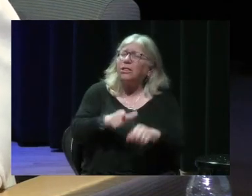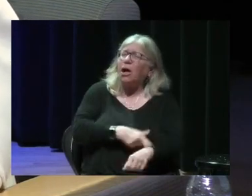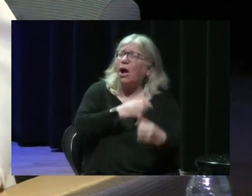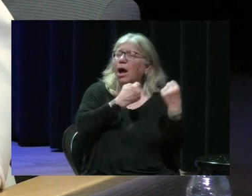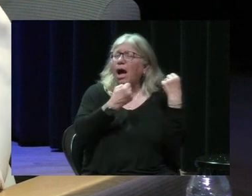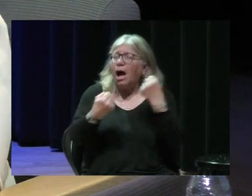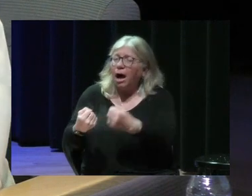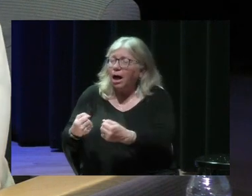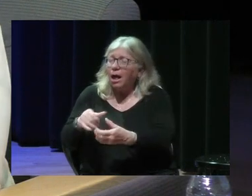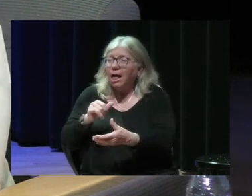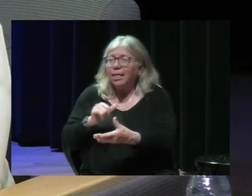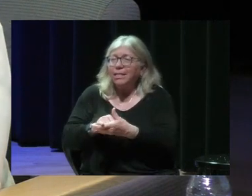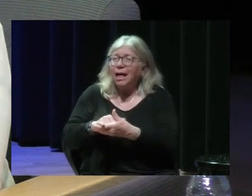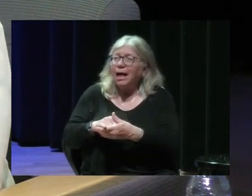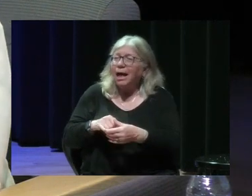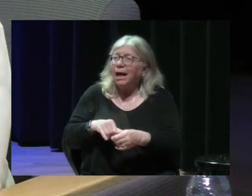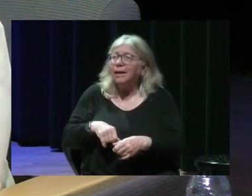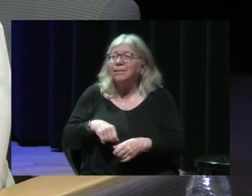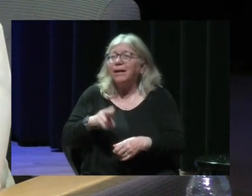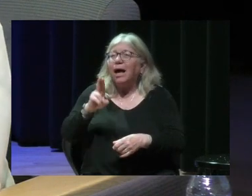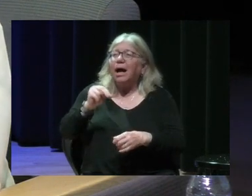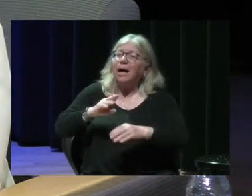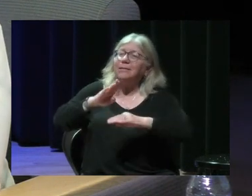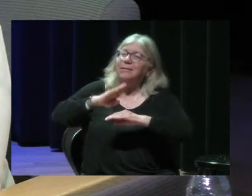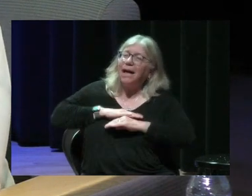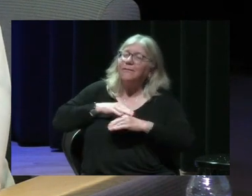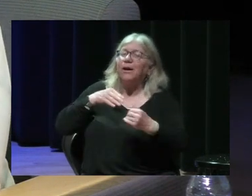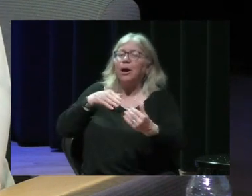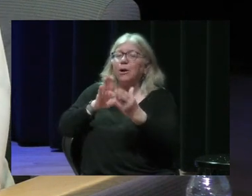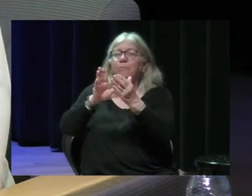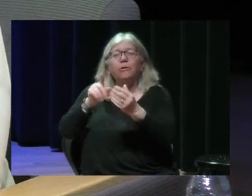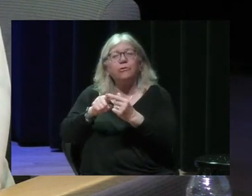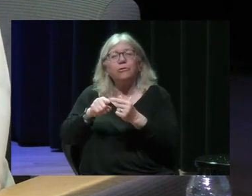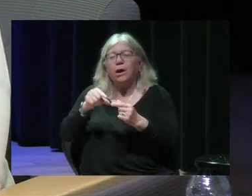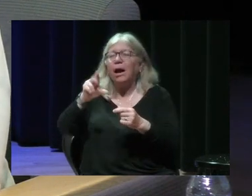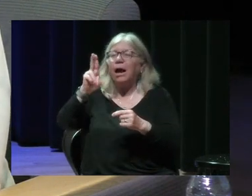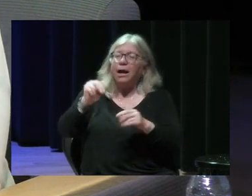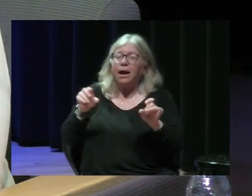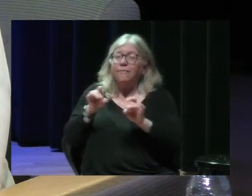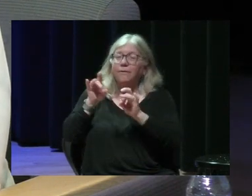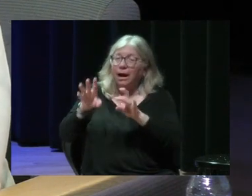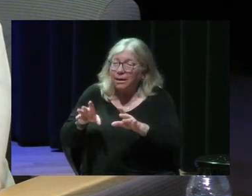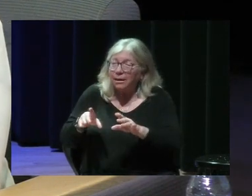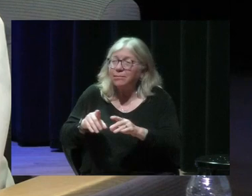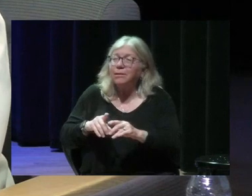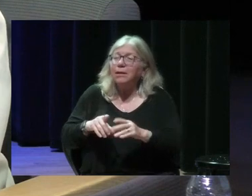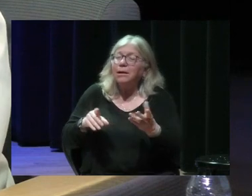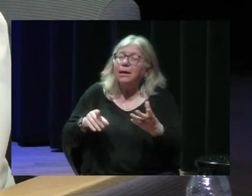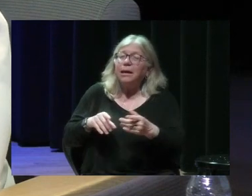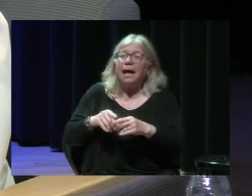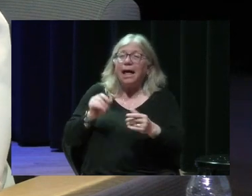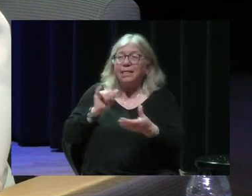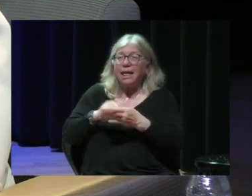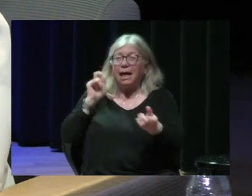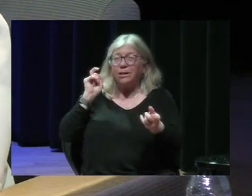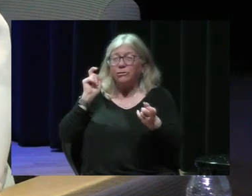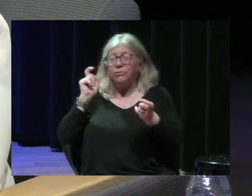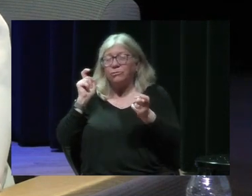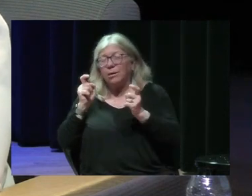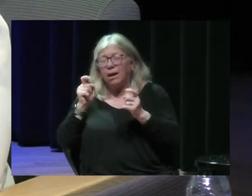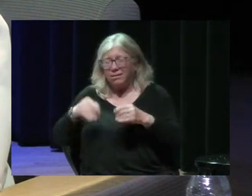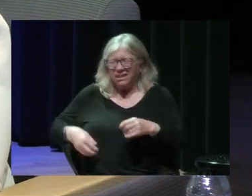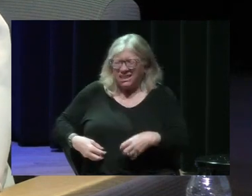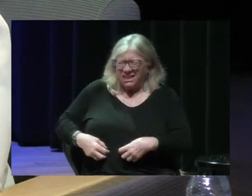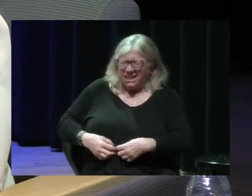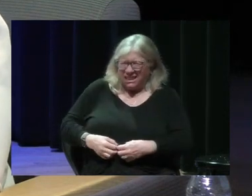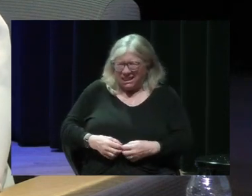a really unsatisfying approach to an issue like gun violence that really does keep us awake at night and that twists in your stomach when you think